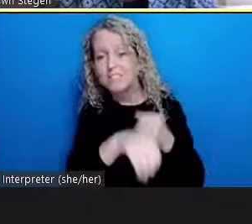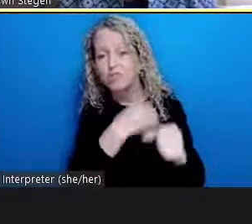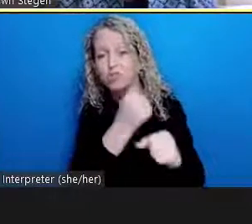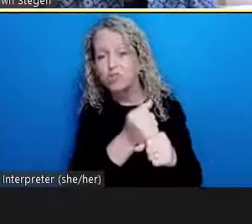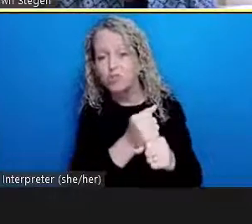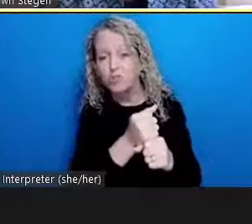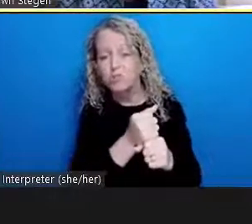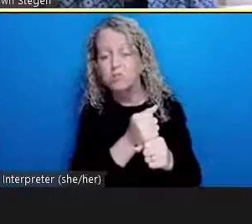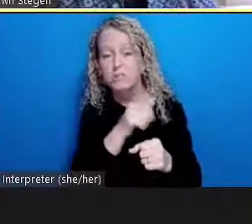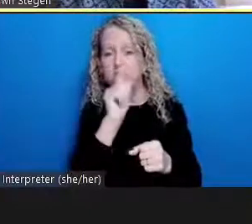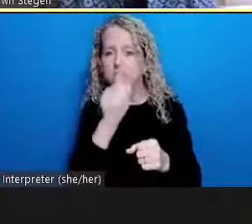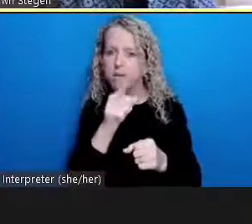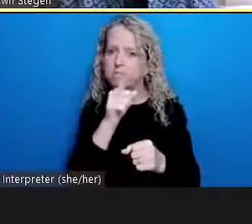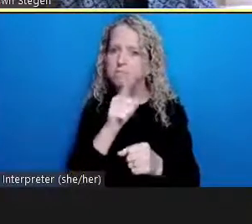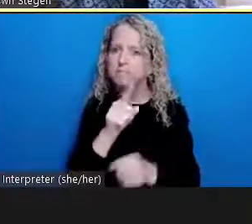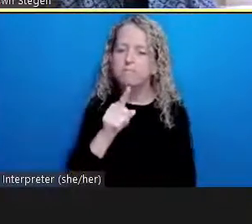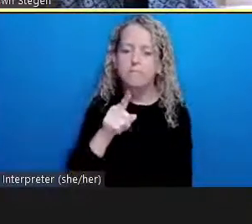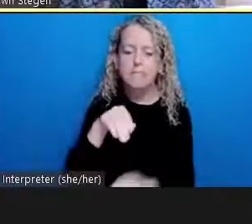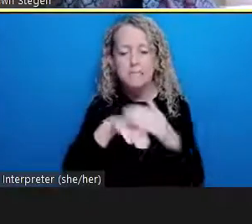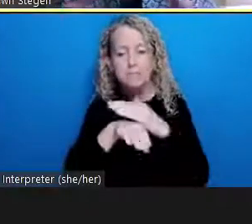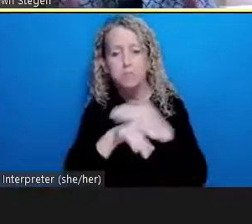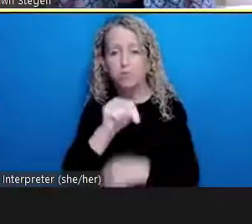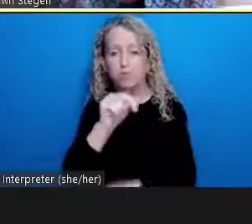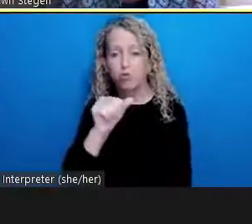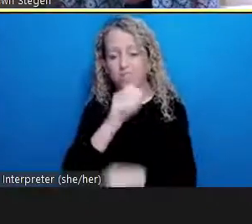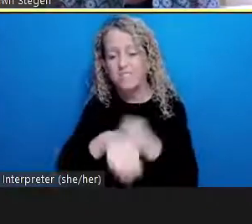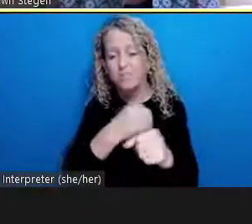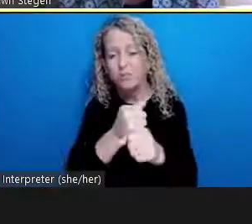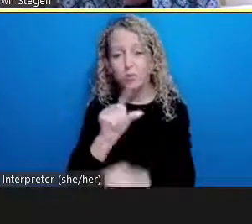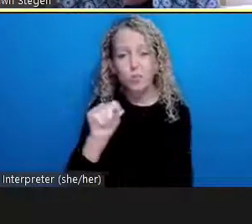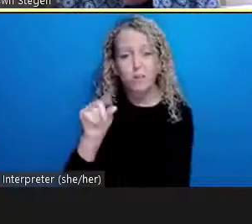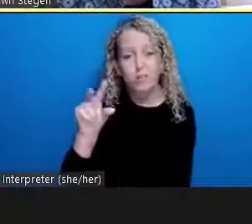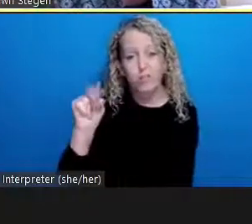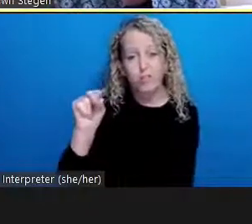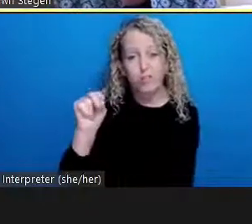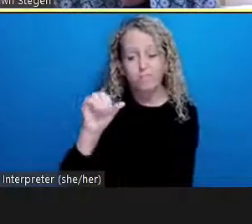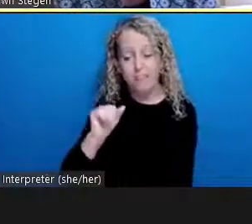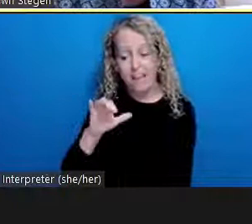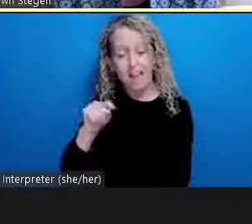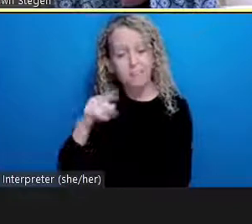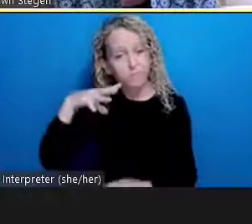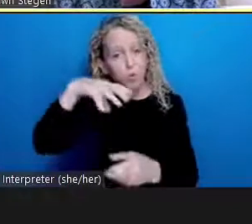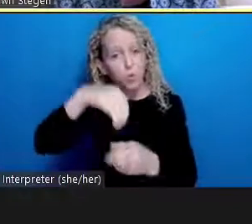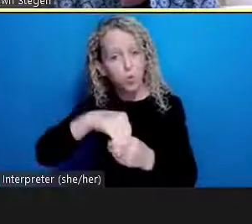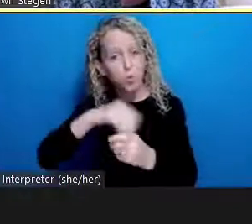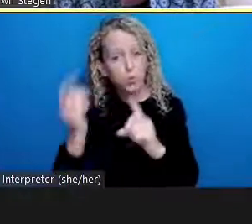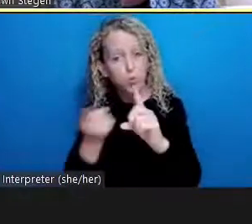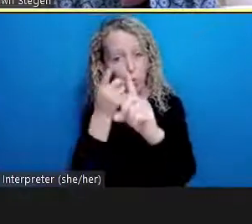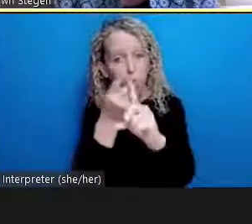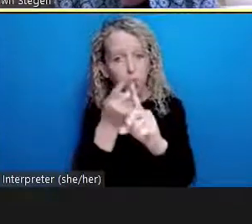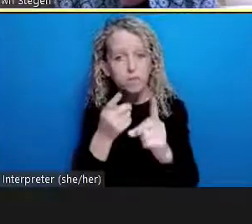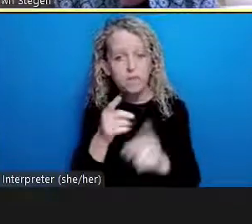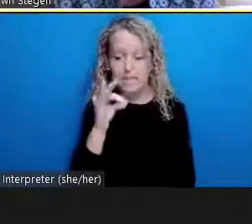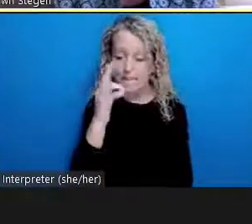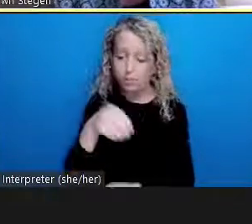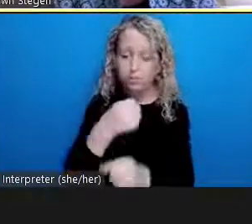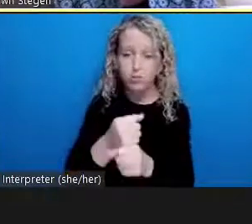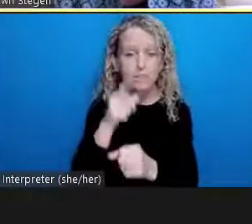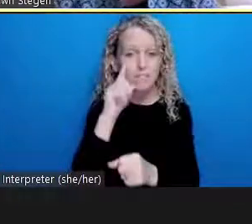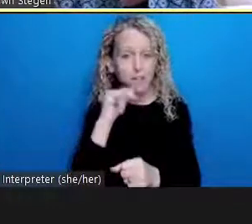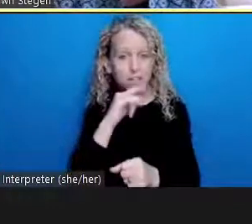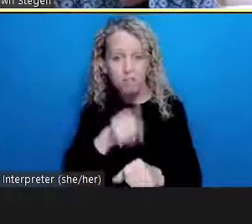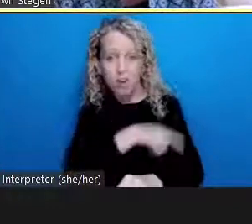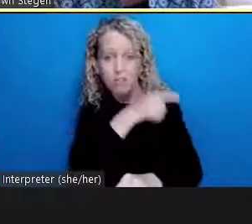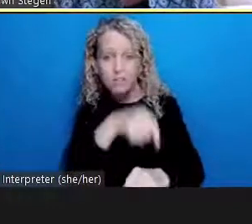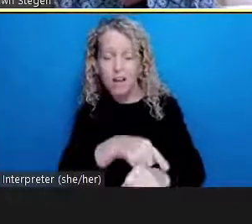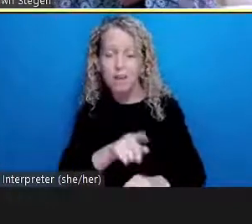an accessible Nova Scotia by 2030, and the Act sets that goal. 9 years, it sounds like a long time, but we know